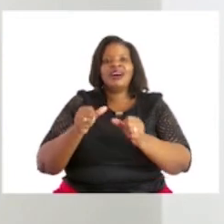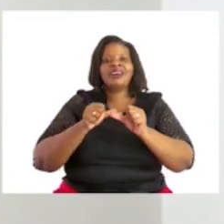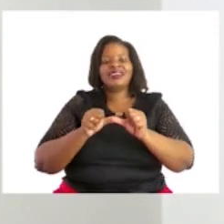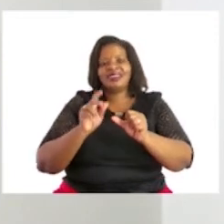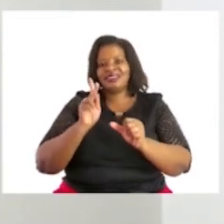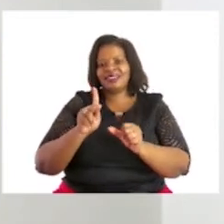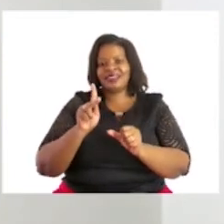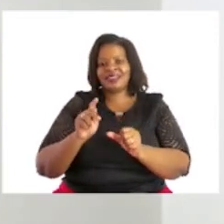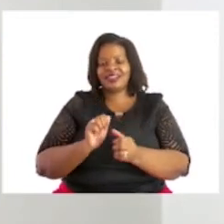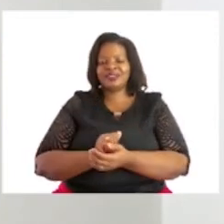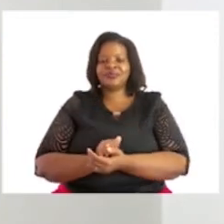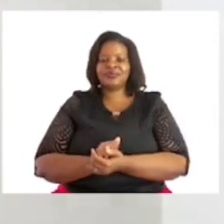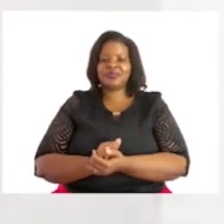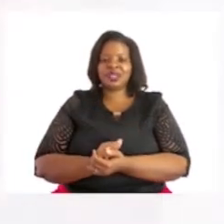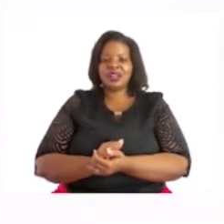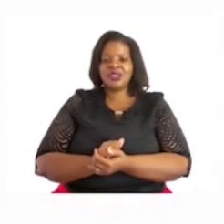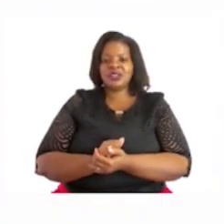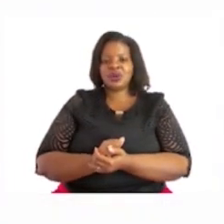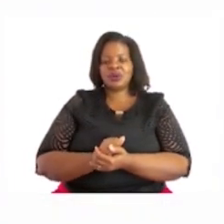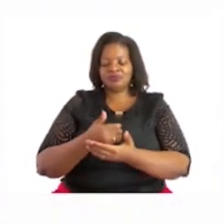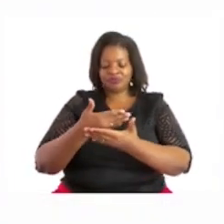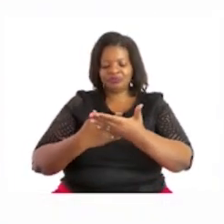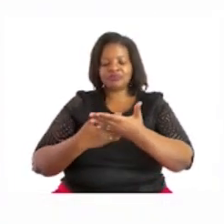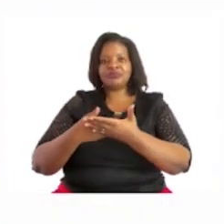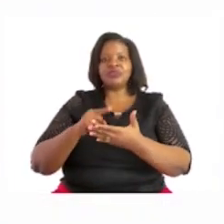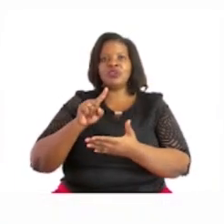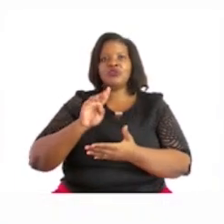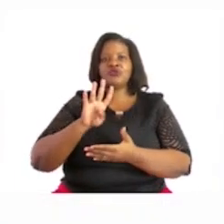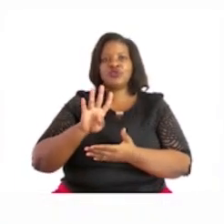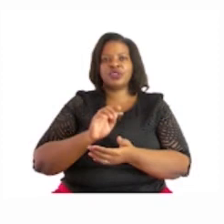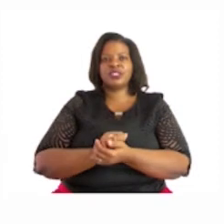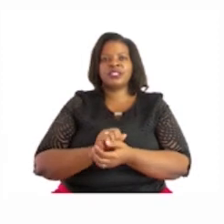to page 14, where number 2 is there.